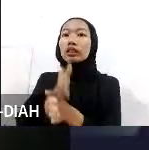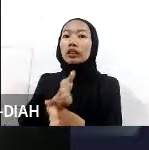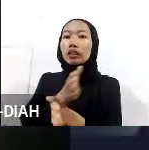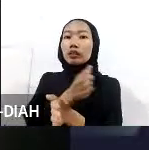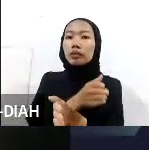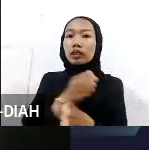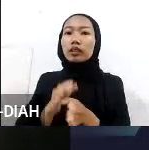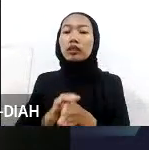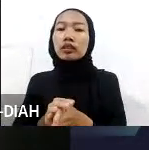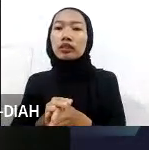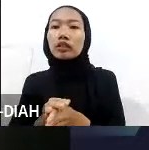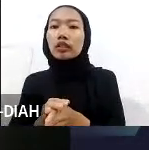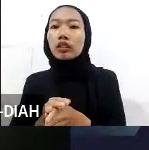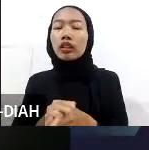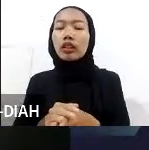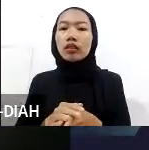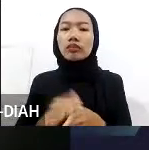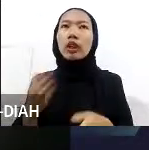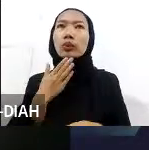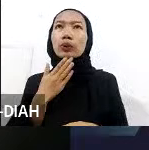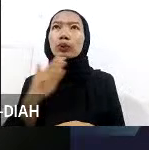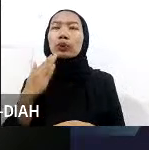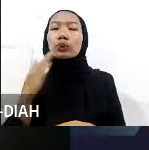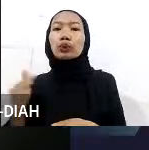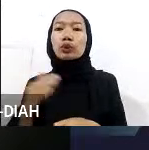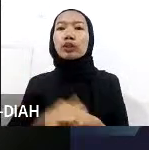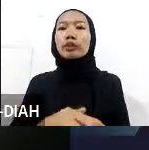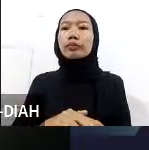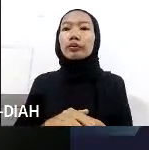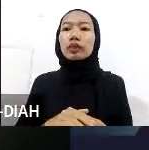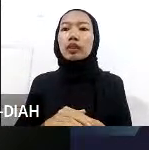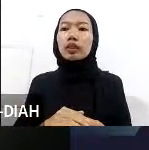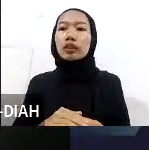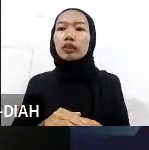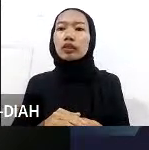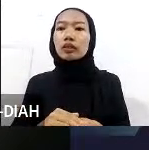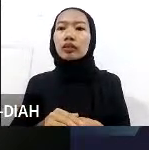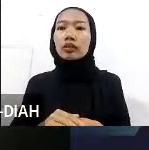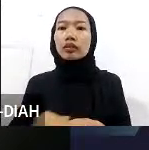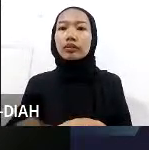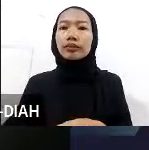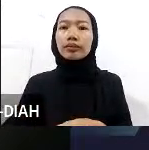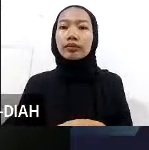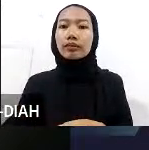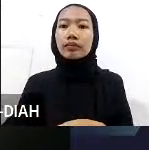I want to share this funny story with you. You know,